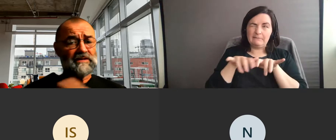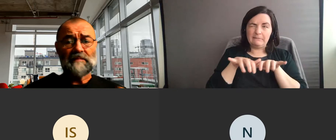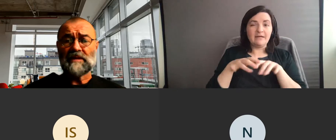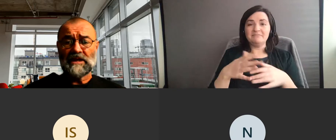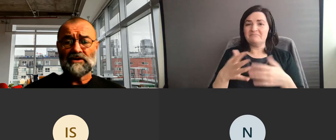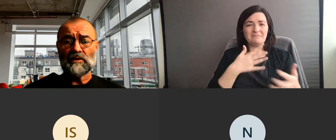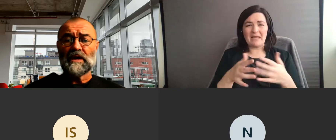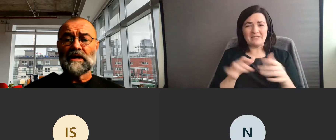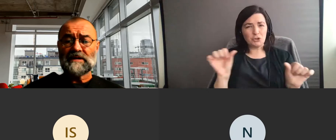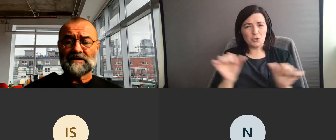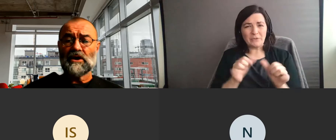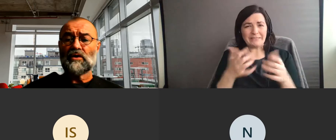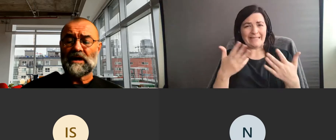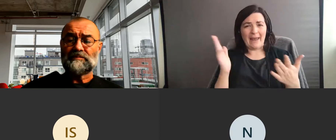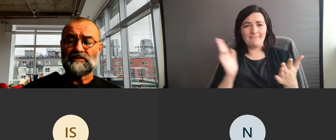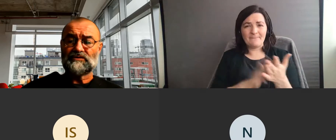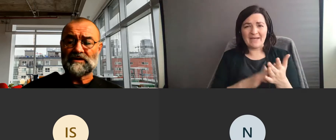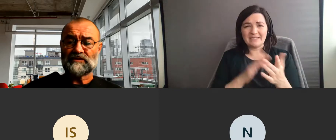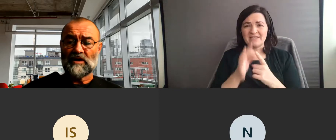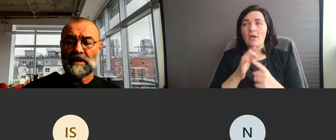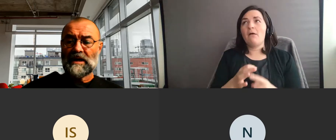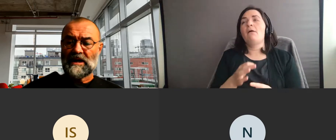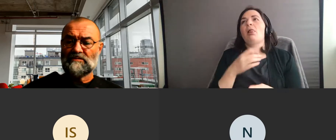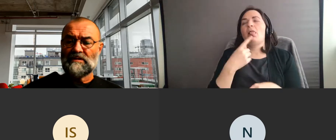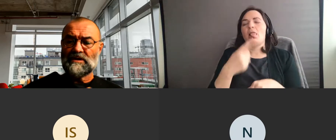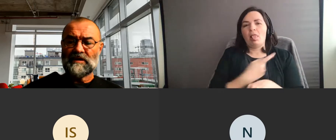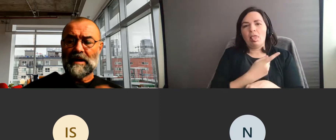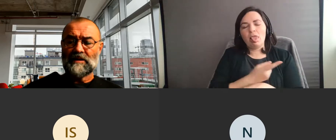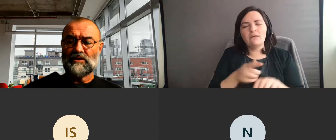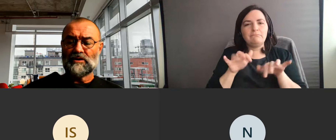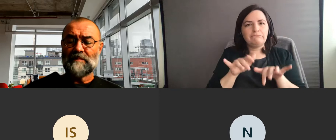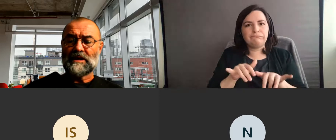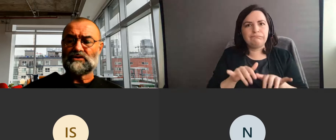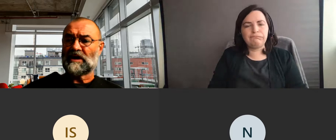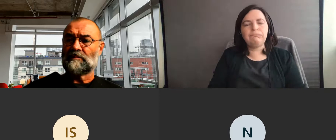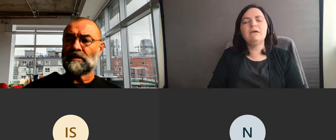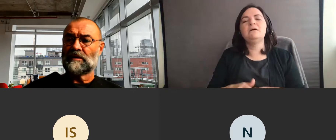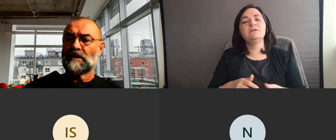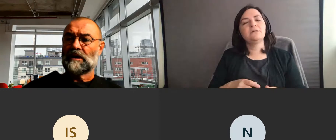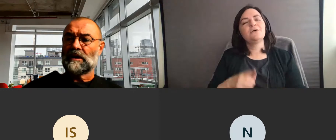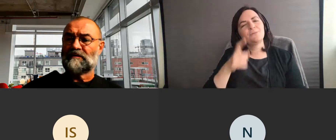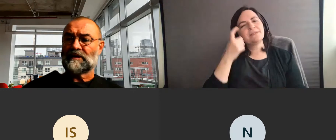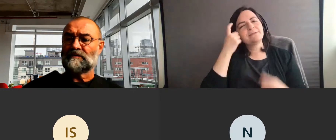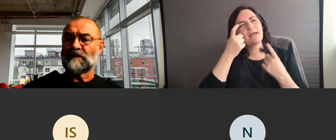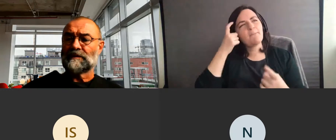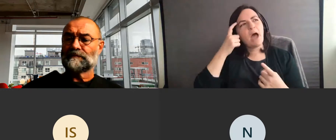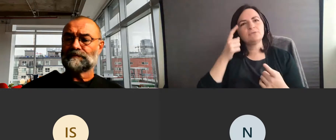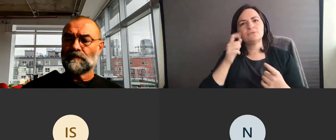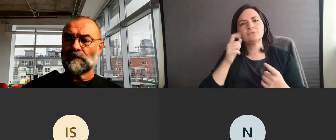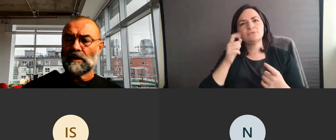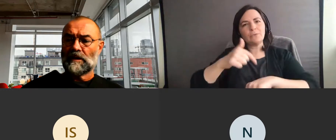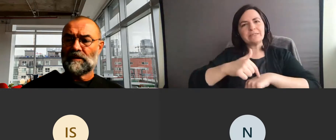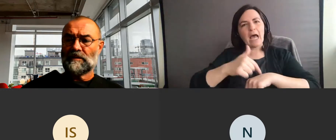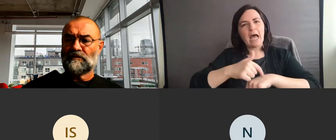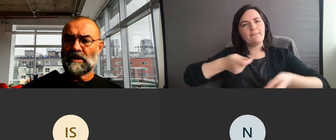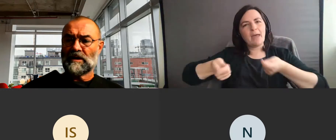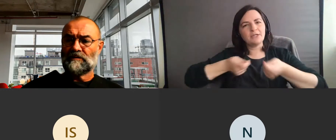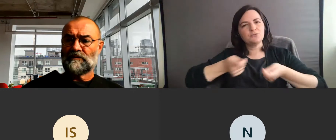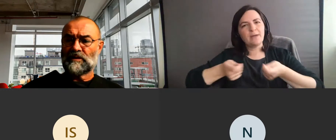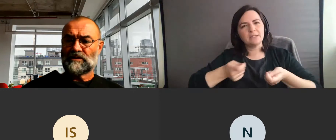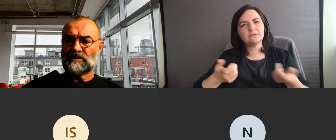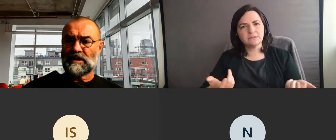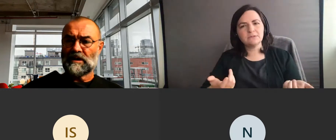interview, even a 10-minute interview takes a long time to transcribe. And you need to think about how you can manage your time effectively. I think